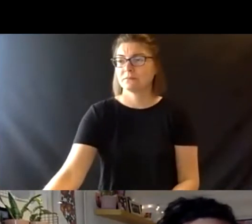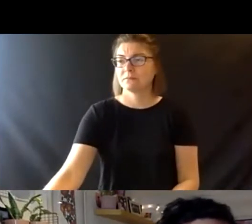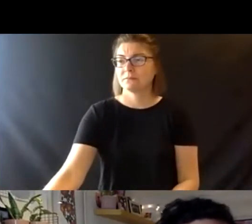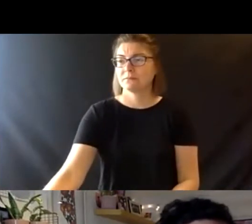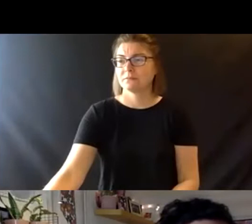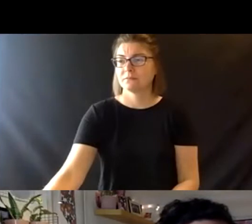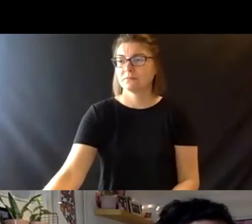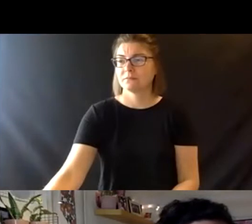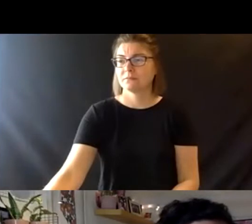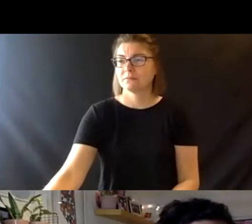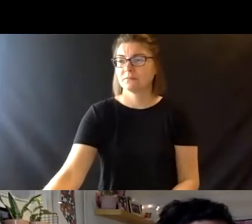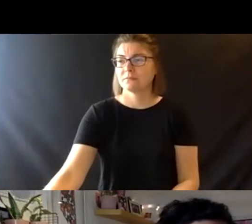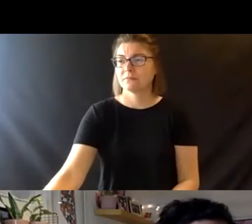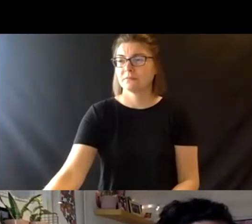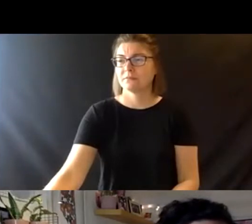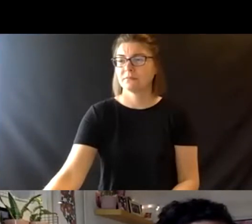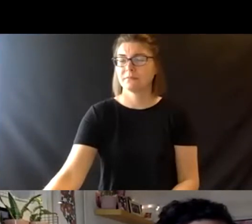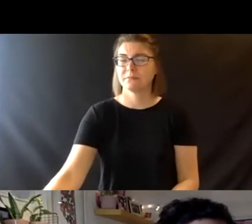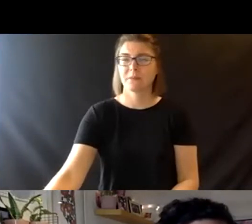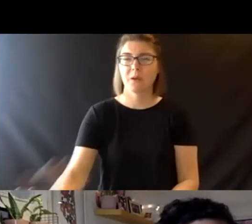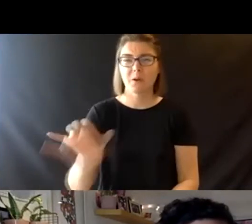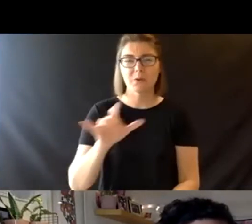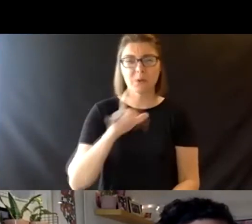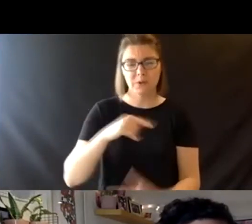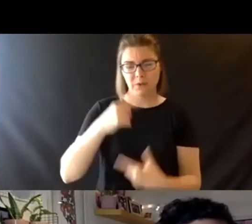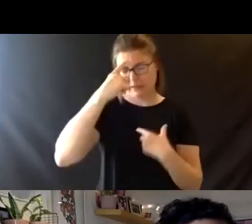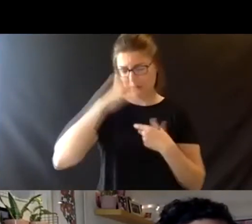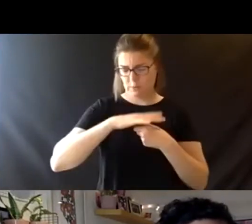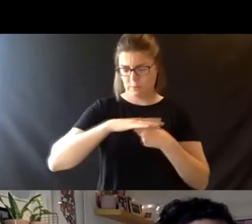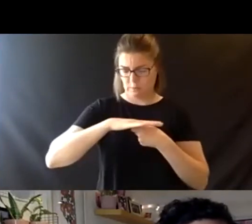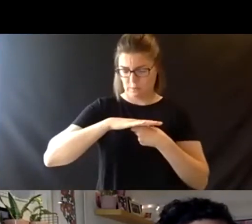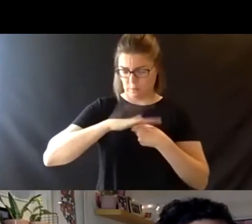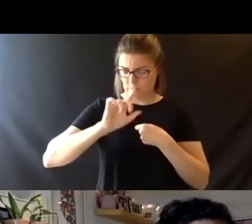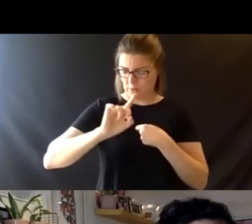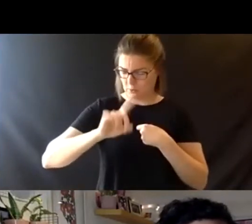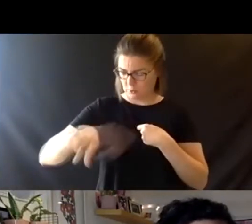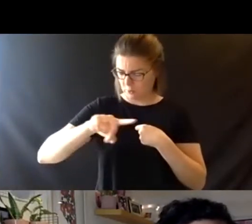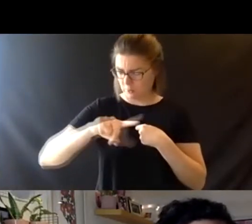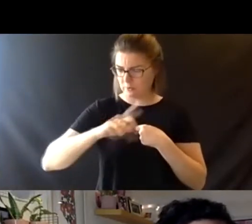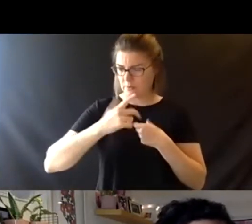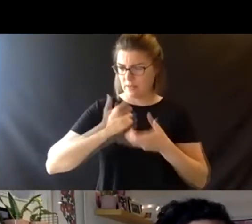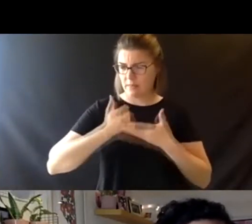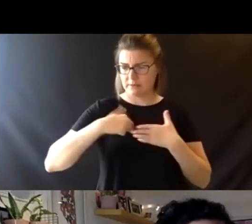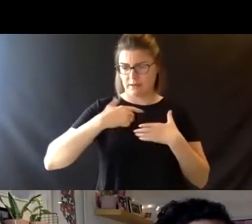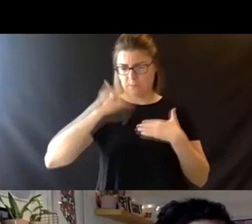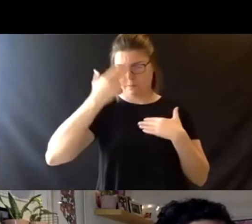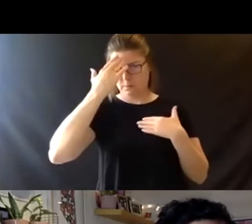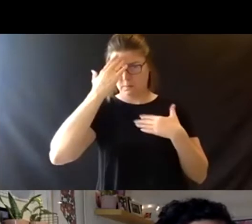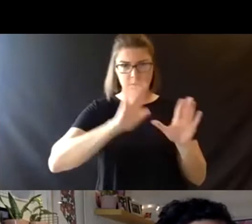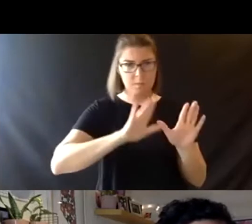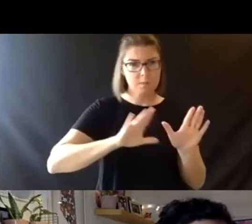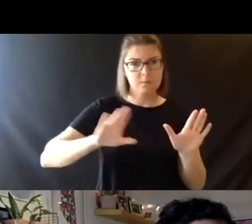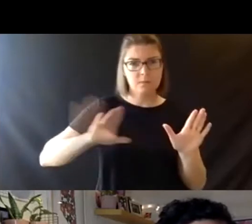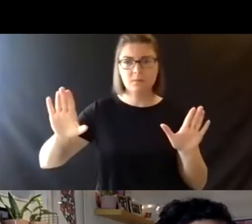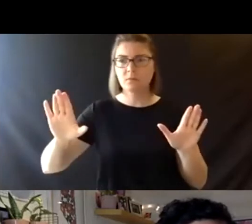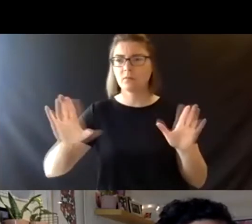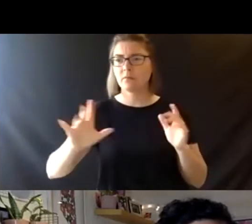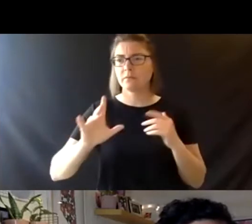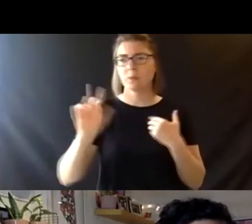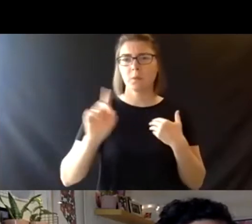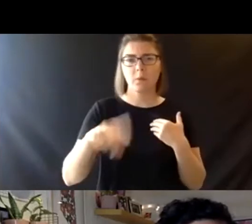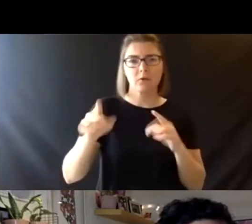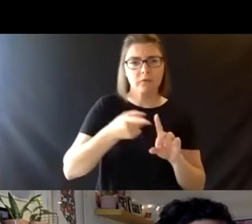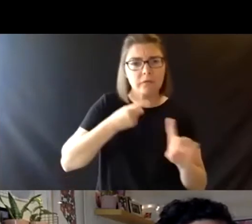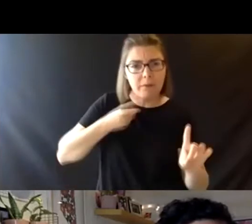also socially locate in a way that's comfortable for them, because that helps our audience today position themselves to understanding where you